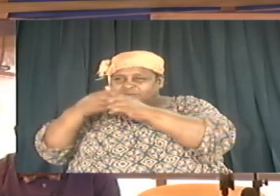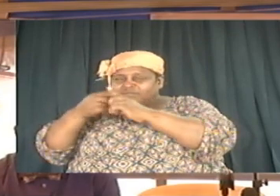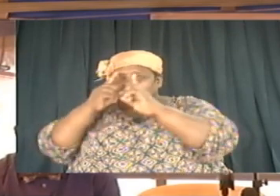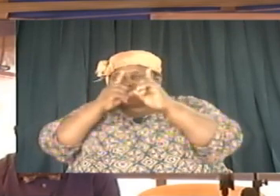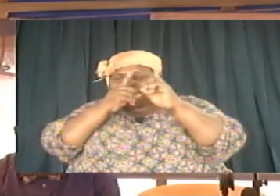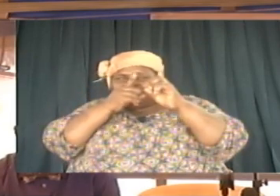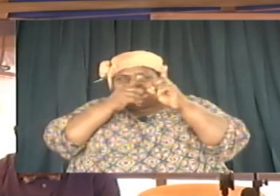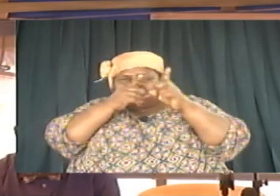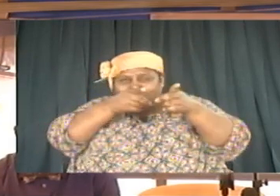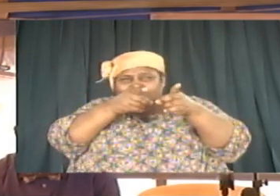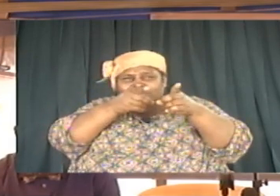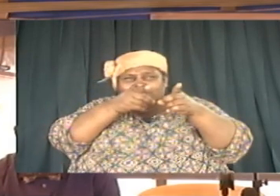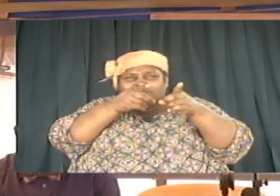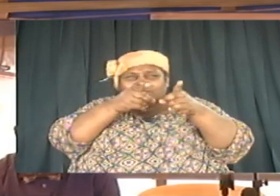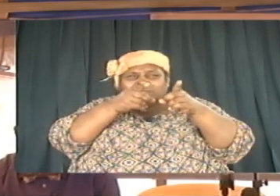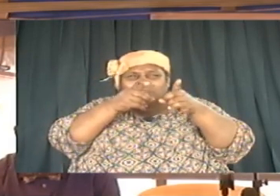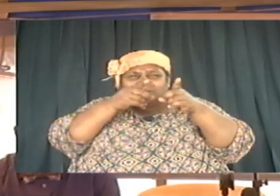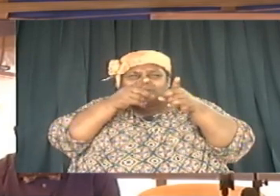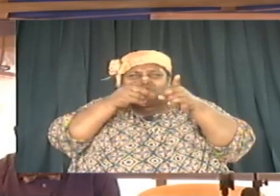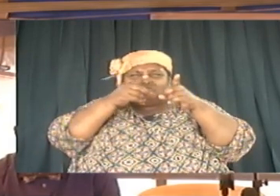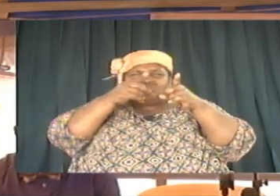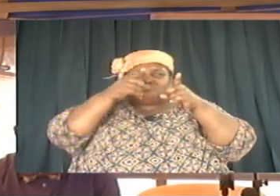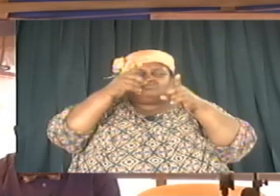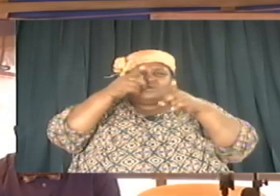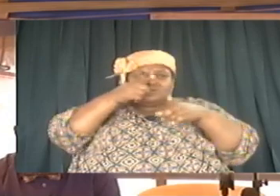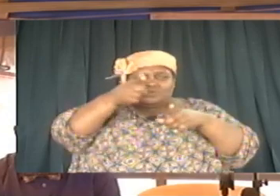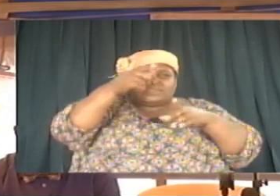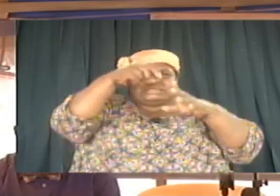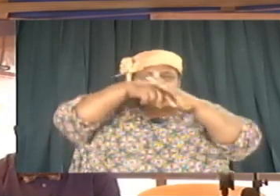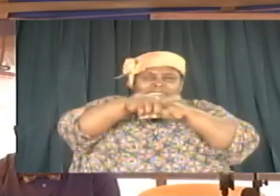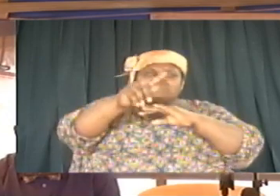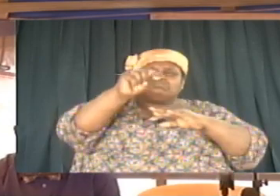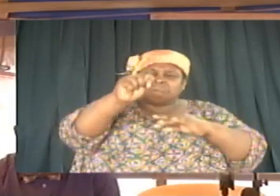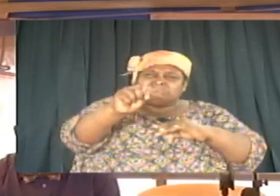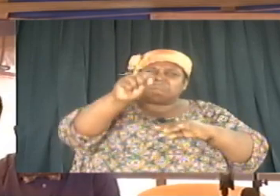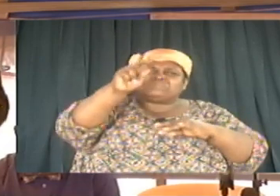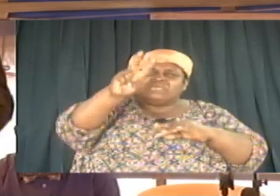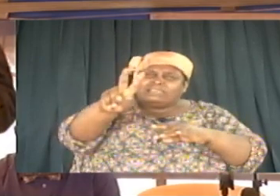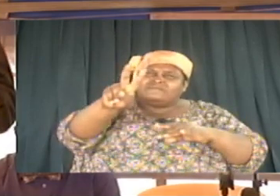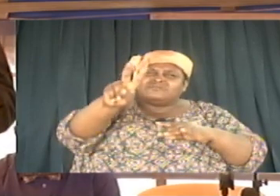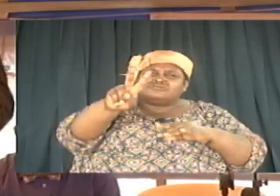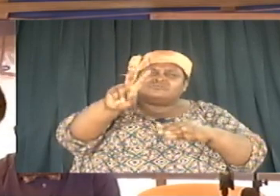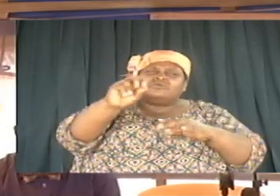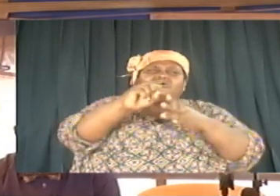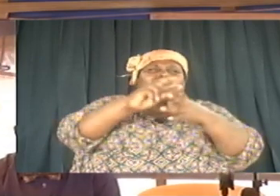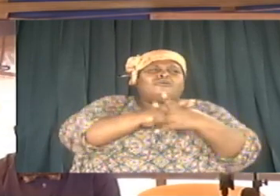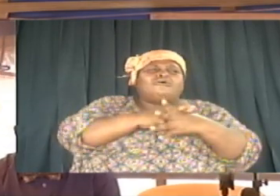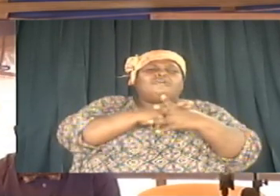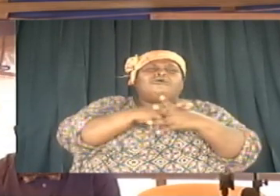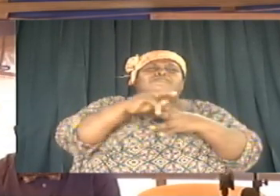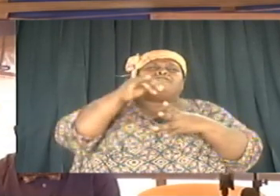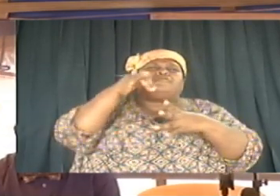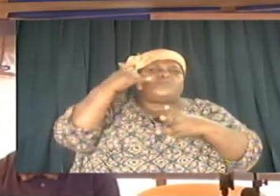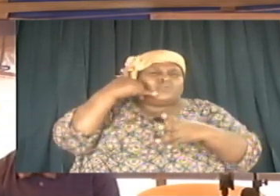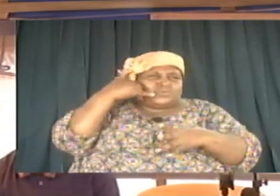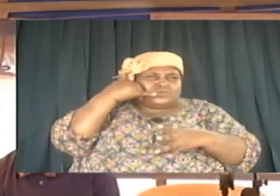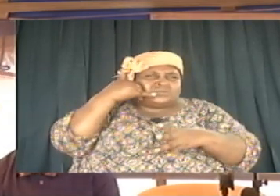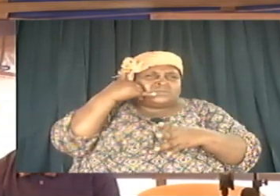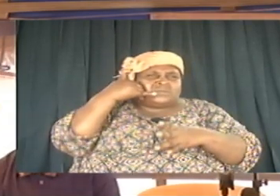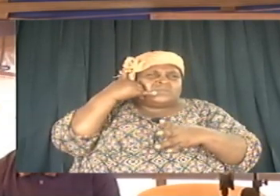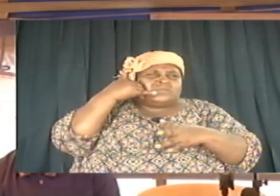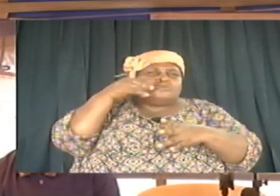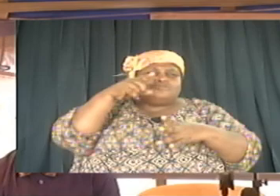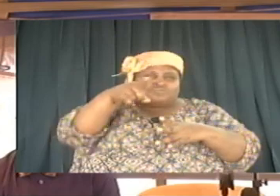directly looking into the television screen or the phone or the whatever instrument